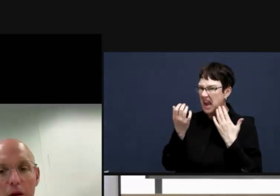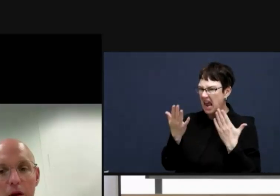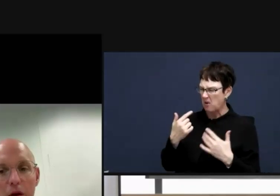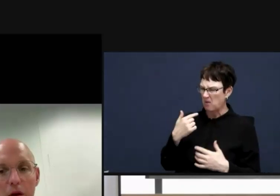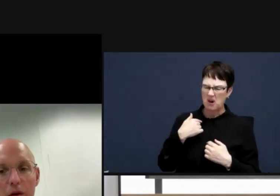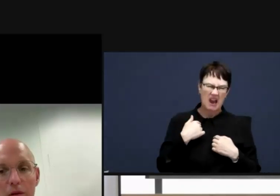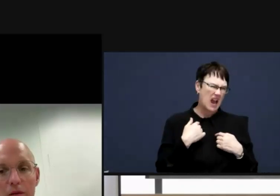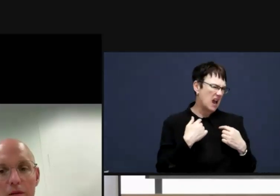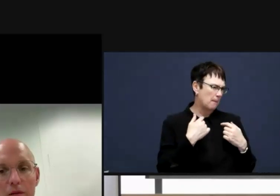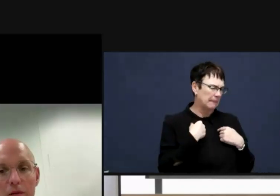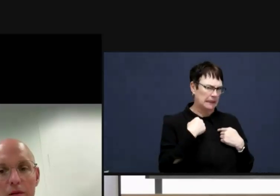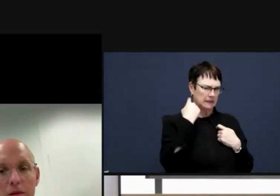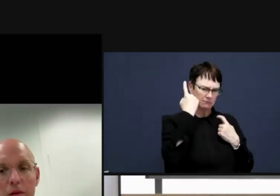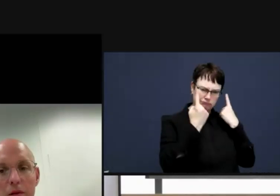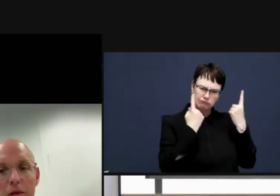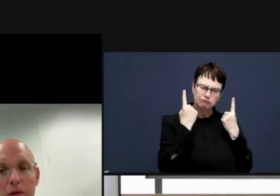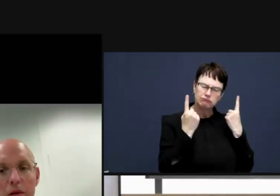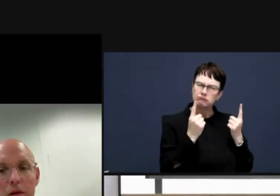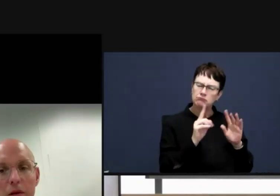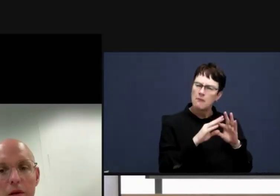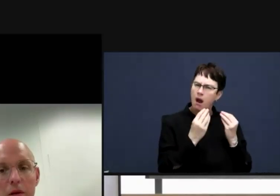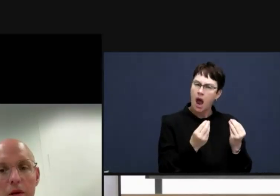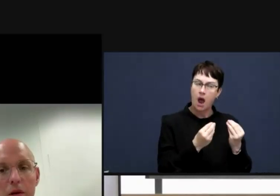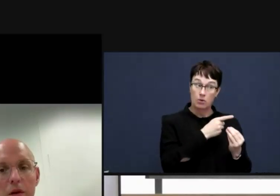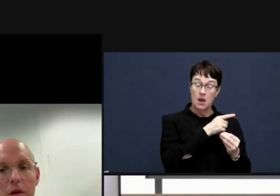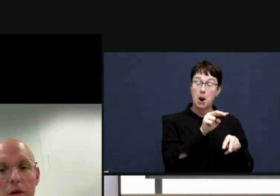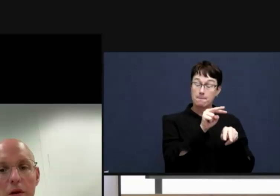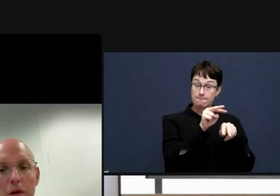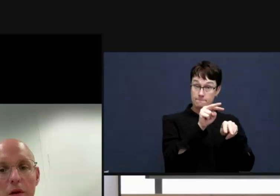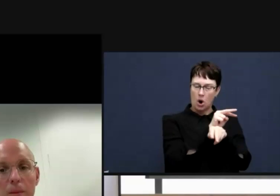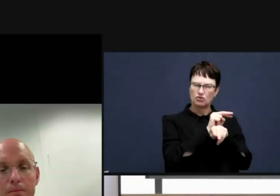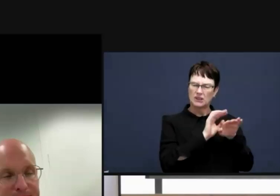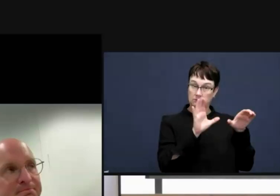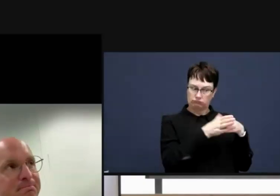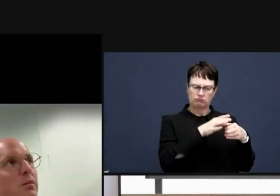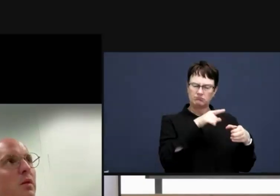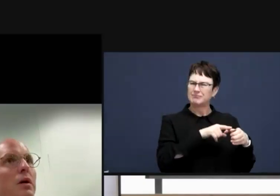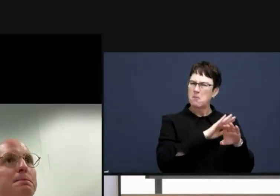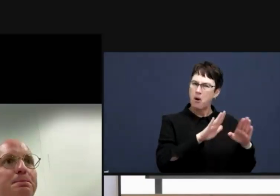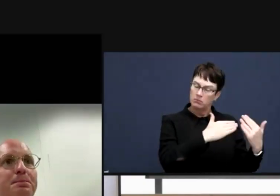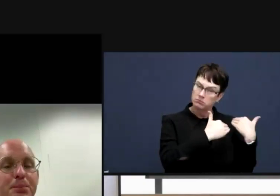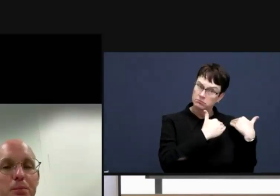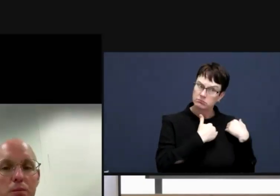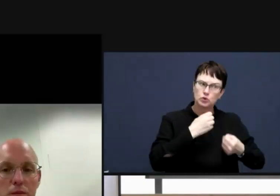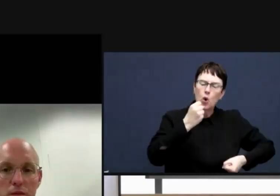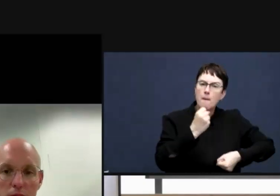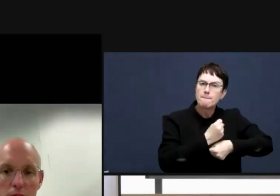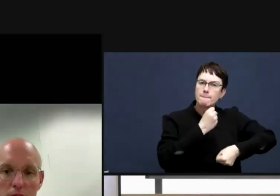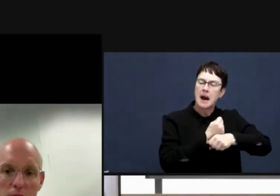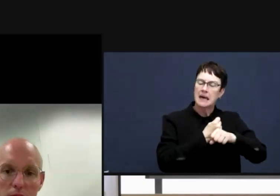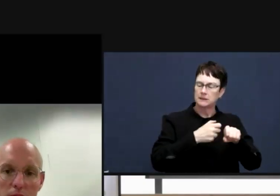agency decided to create a tool to support public sector bodies with PDF accessibility? Yeah. Because, I